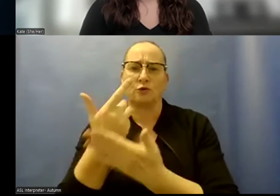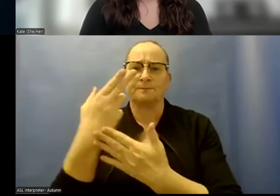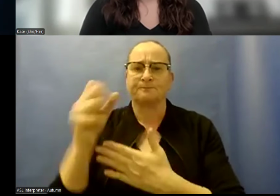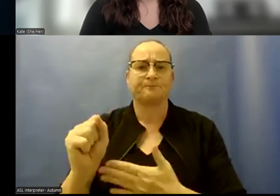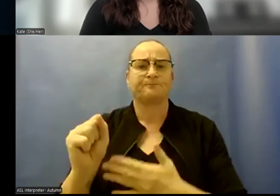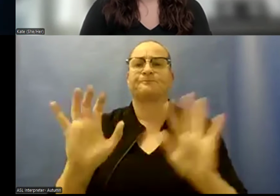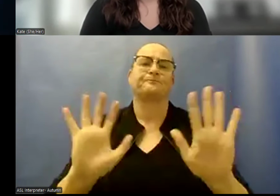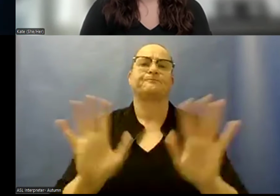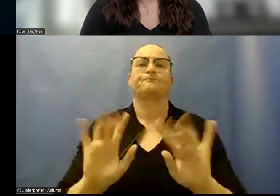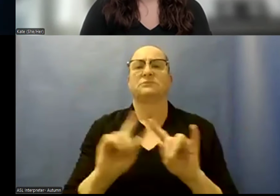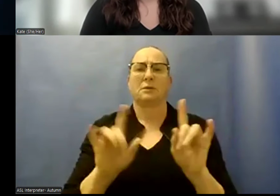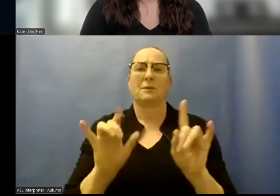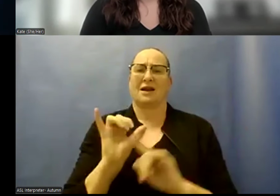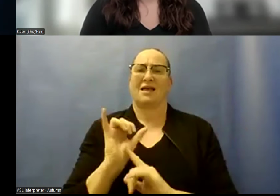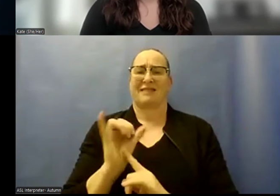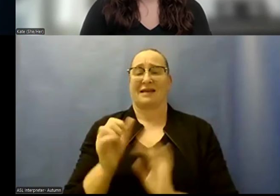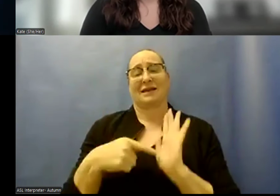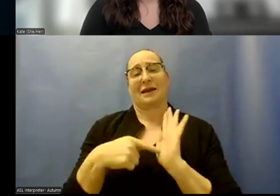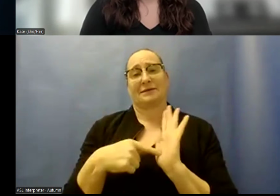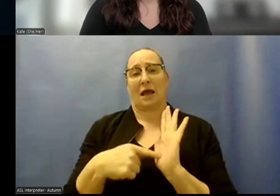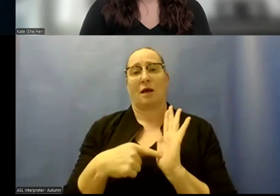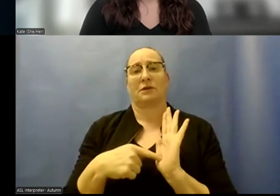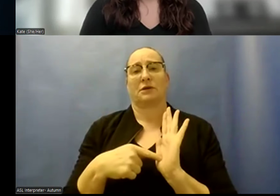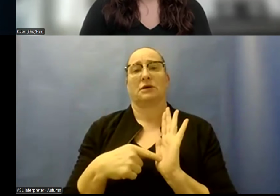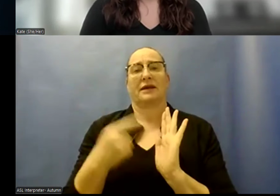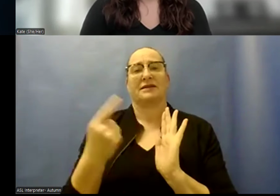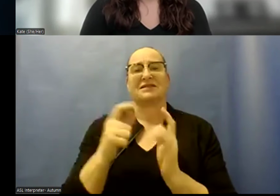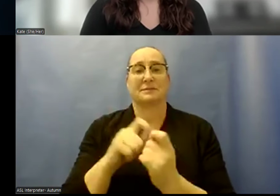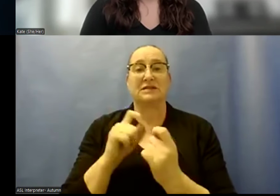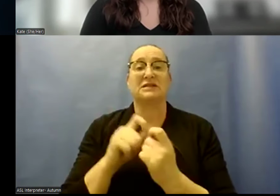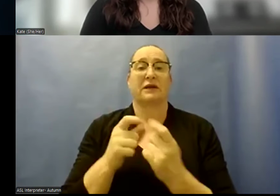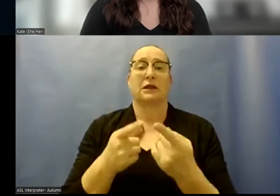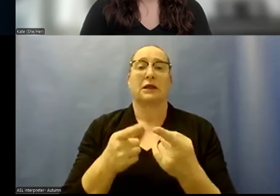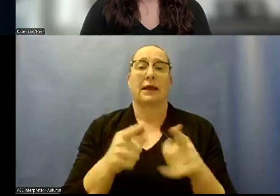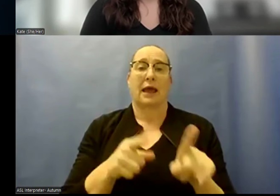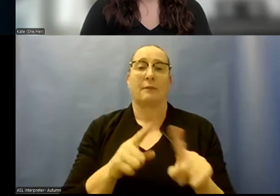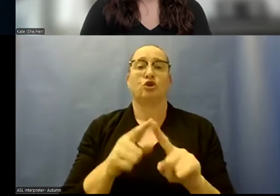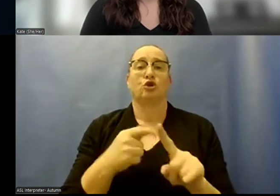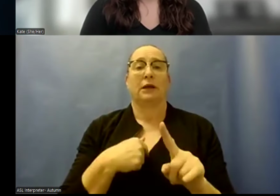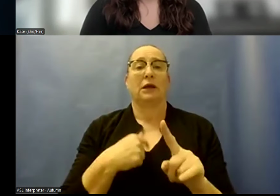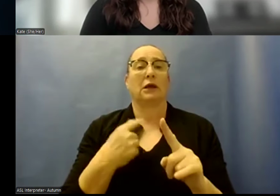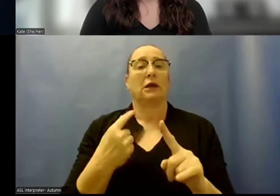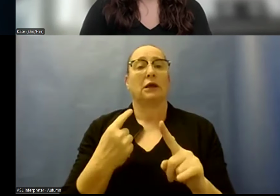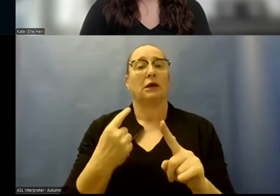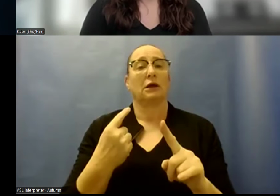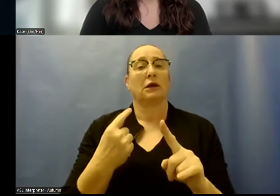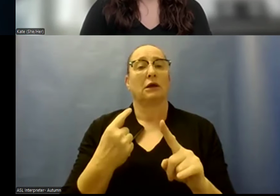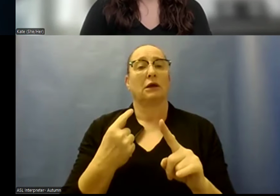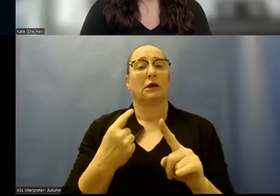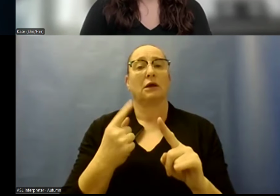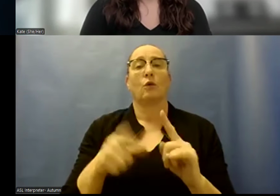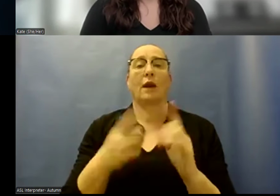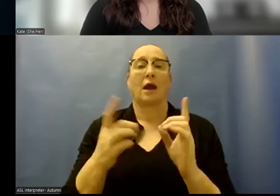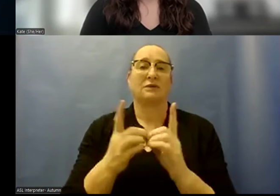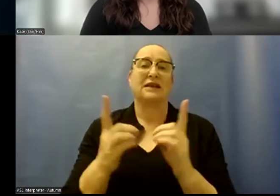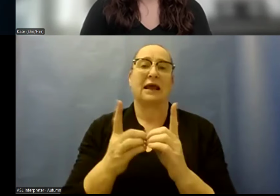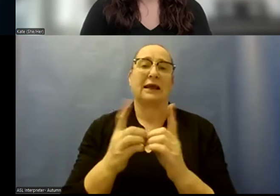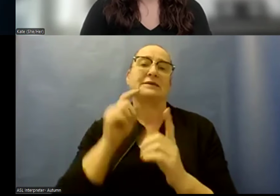But yeah, so that's an example of something that specifically happened to me when I was dating as a